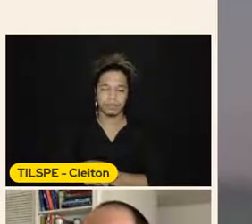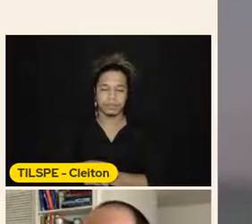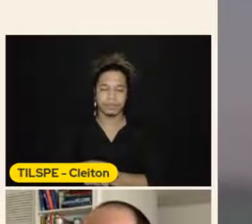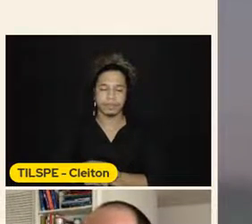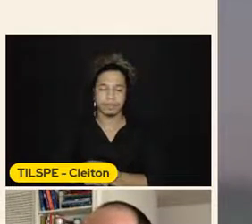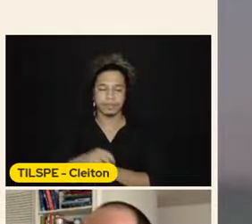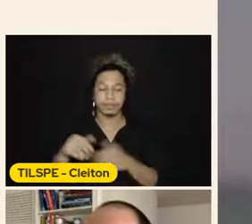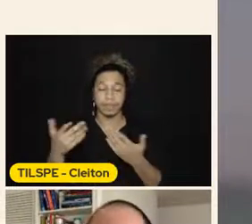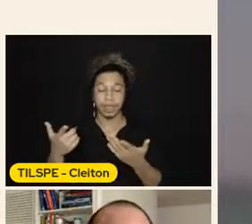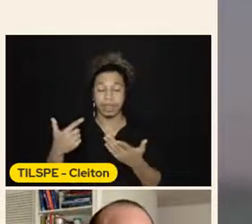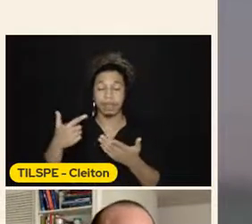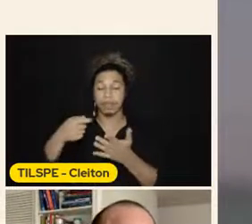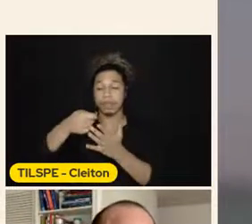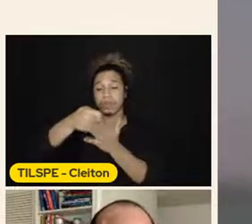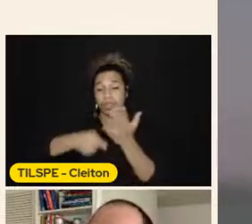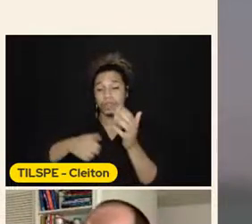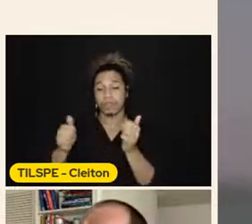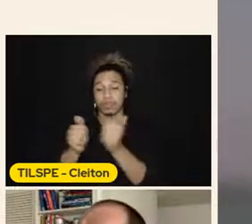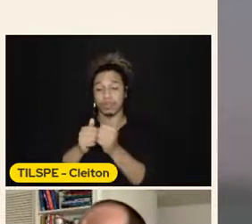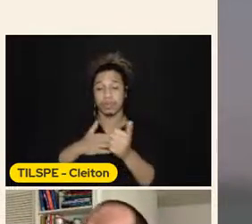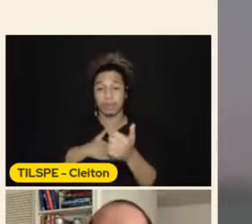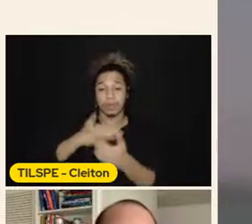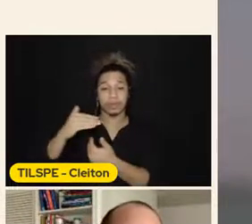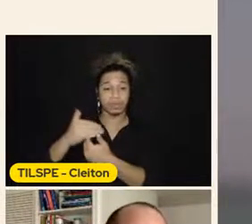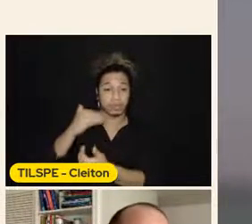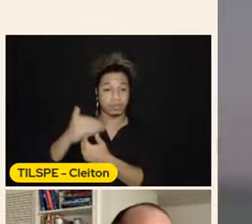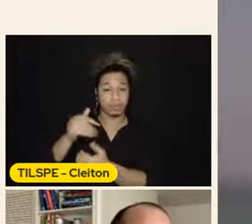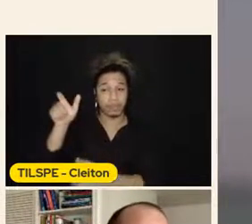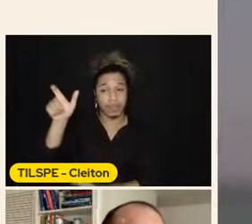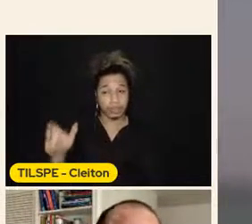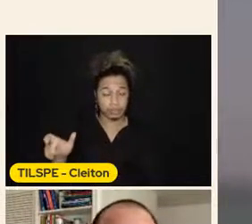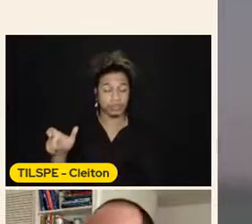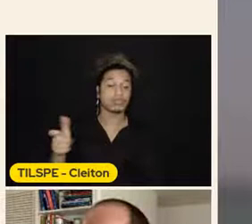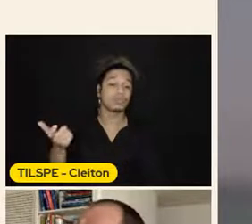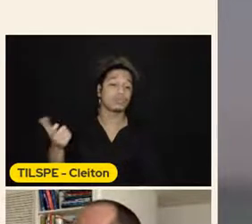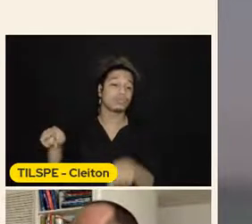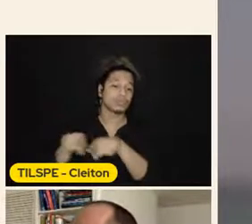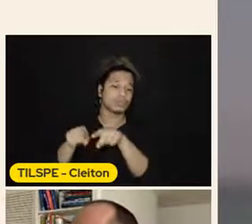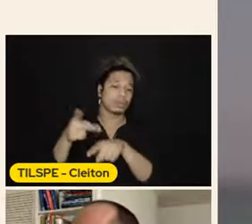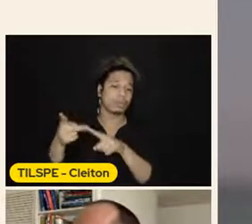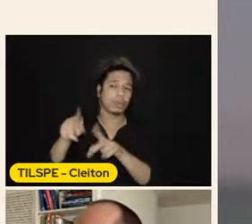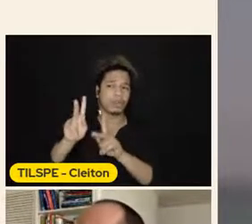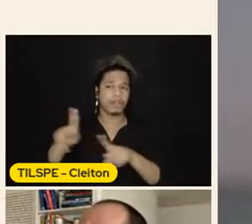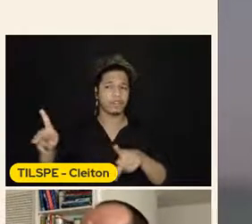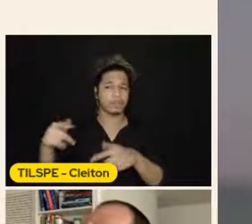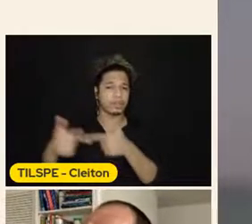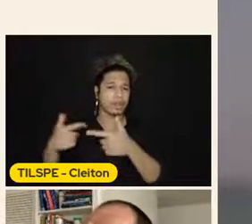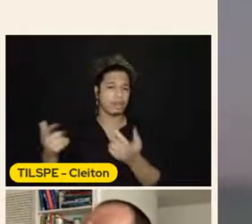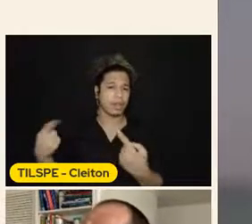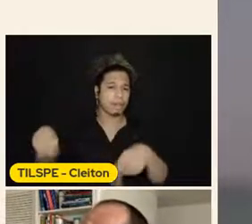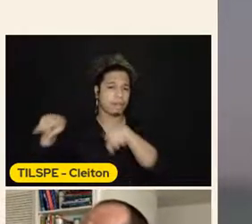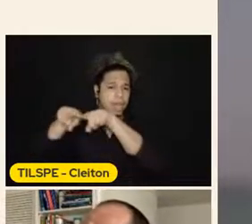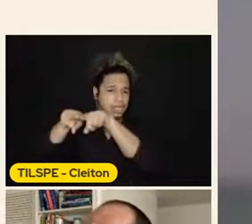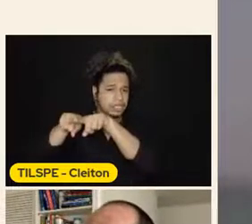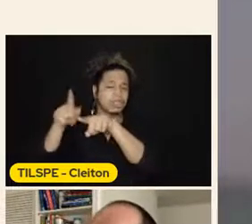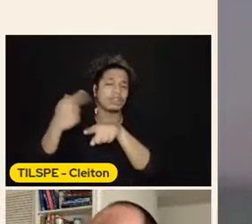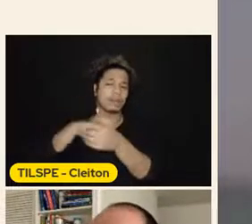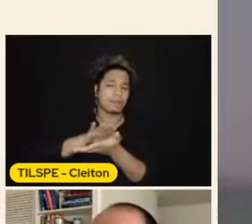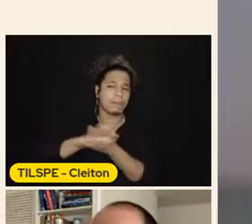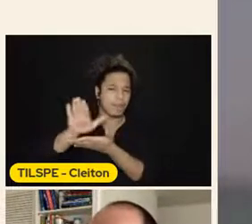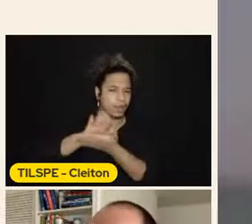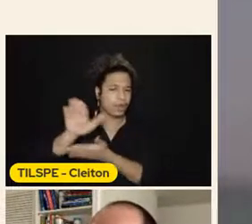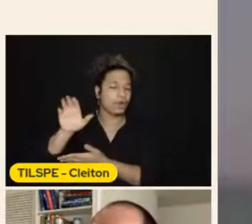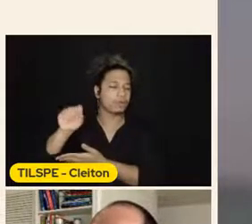with my supervisor, Maureen Kendrick, and with the teacher who I worked with. We were able to publish this work. And